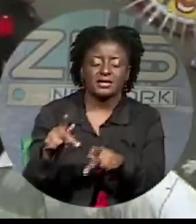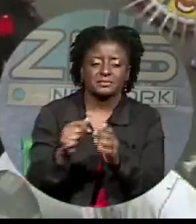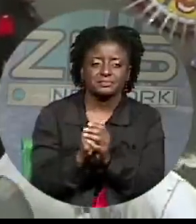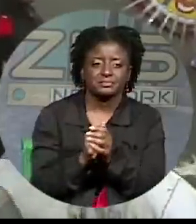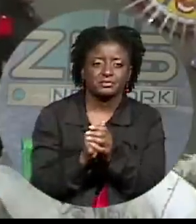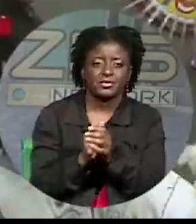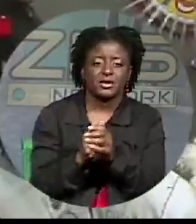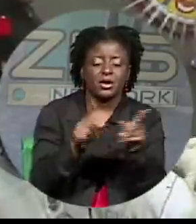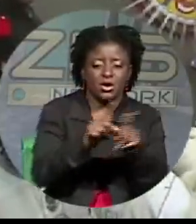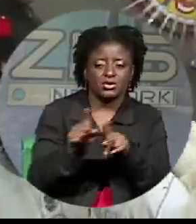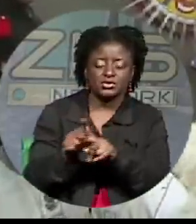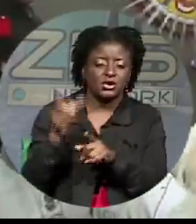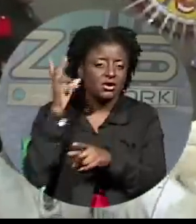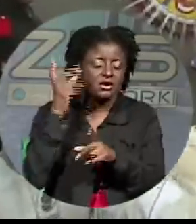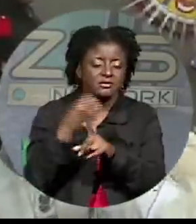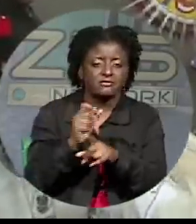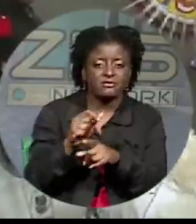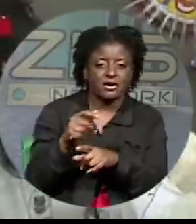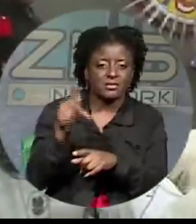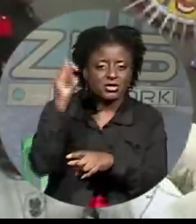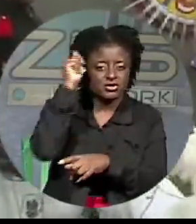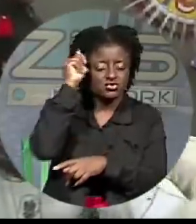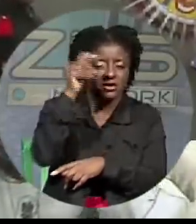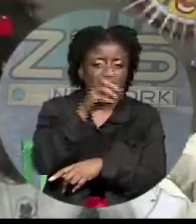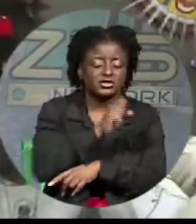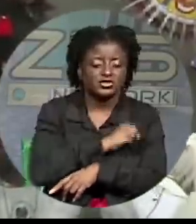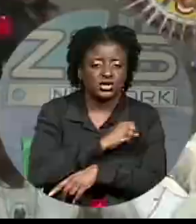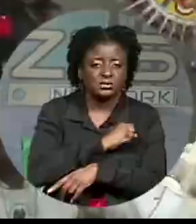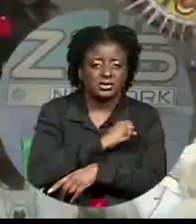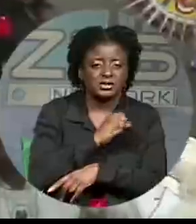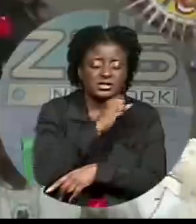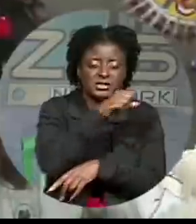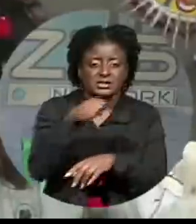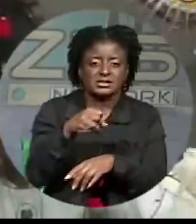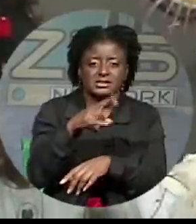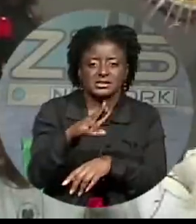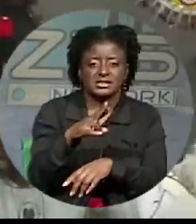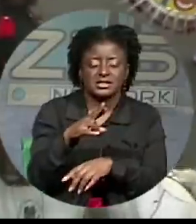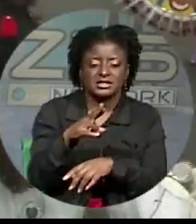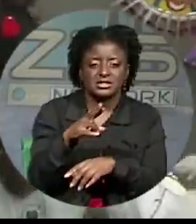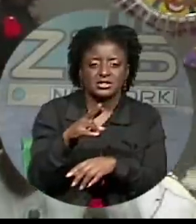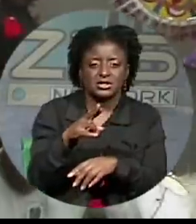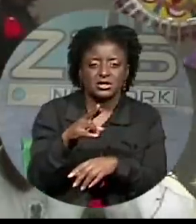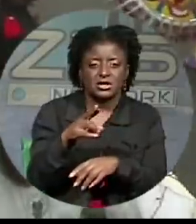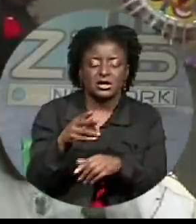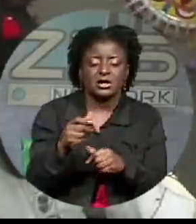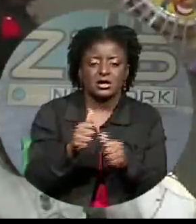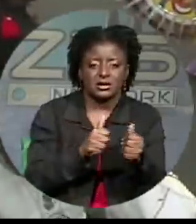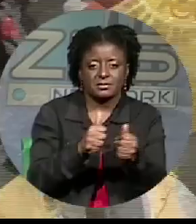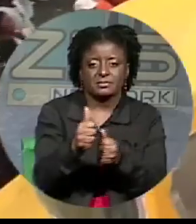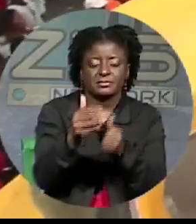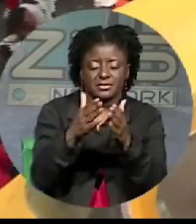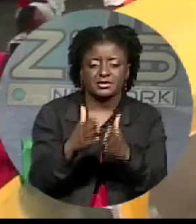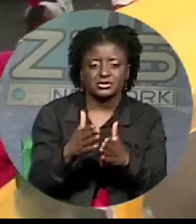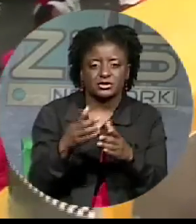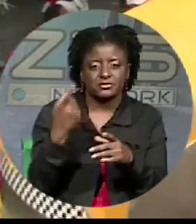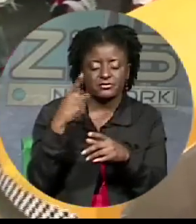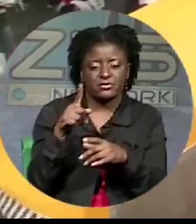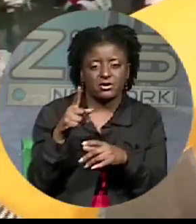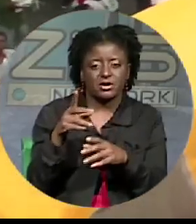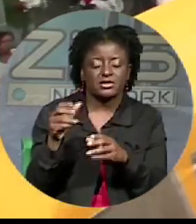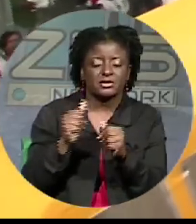Now, we also heard from Trevor Sherman, who's a senior marshal for the Valley Boys Junkanoo Group, who says this parade is dedicated to their late